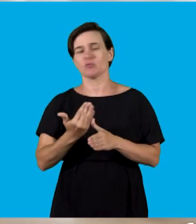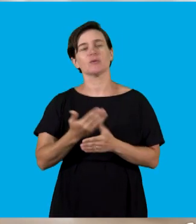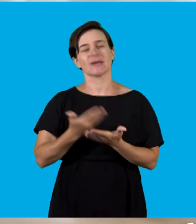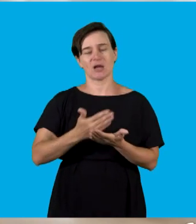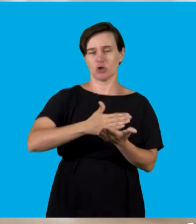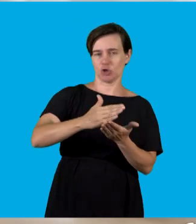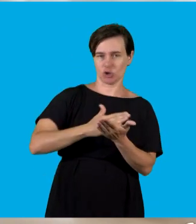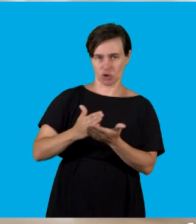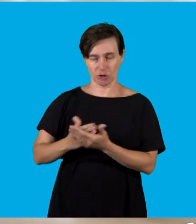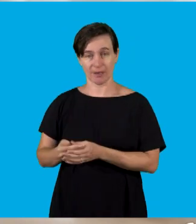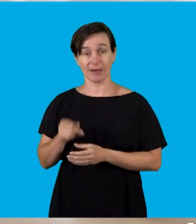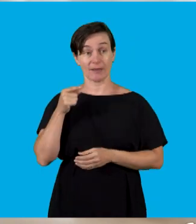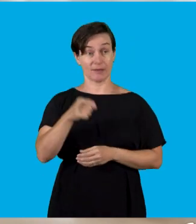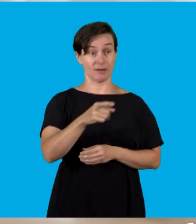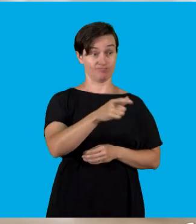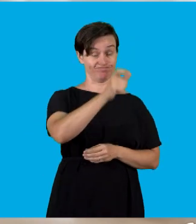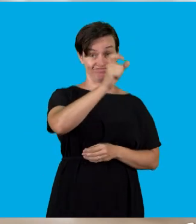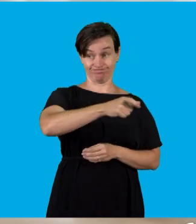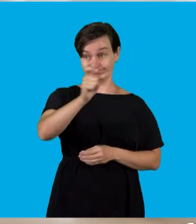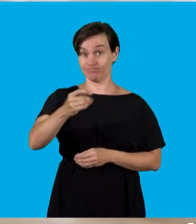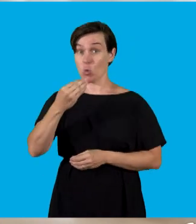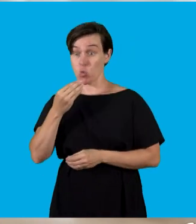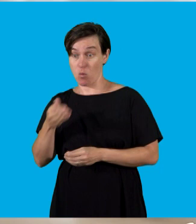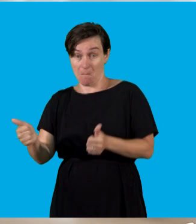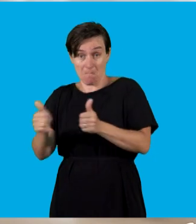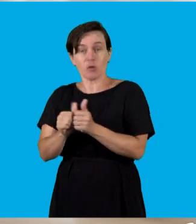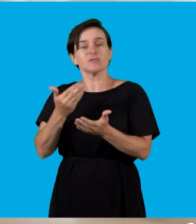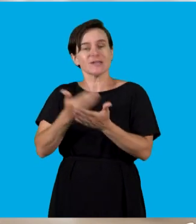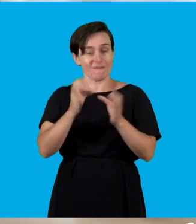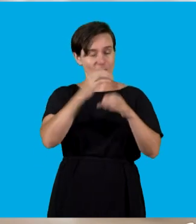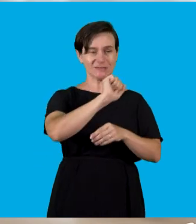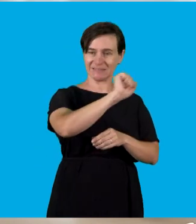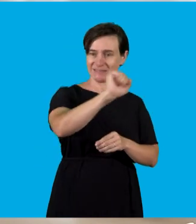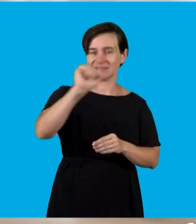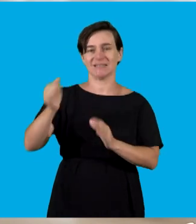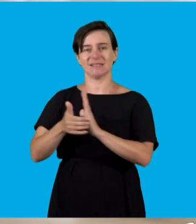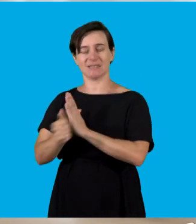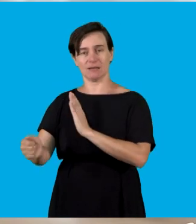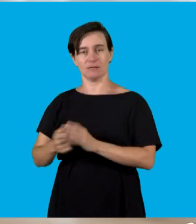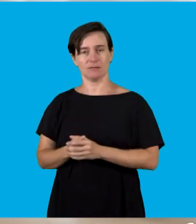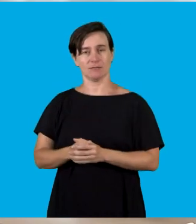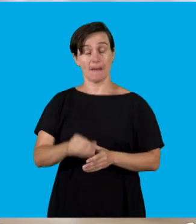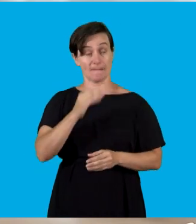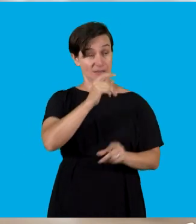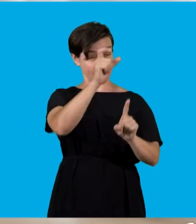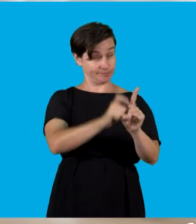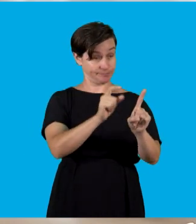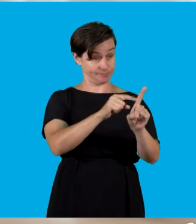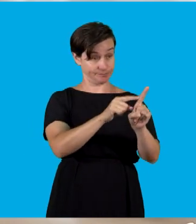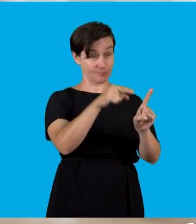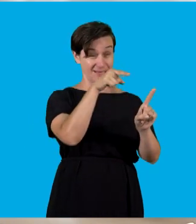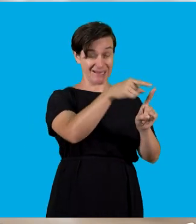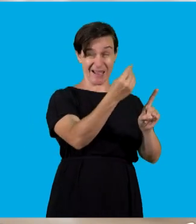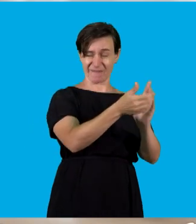And the partners can focus on their strength. So obviously when sharing the workload, one would want to take whatever